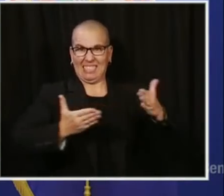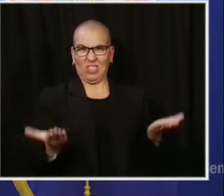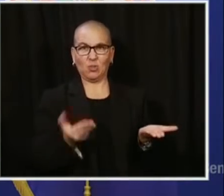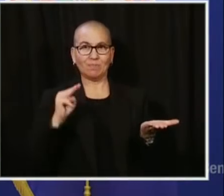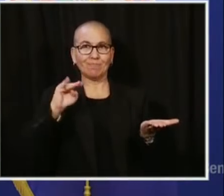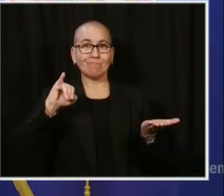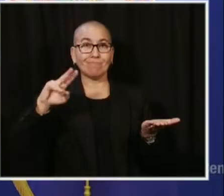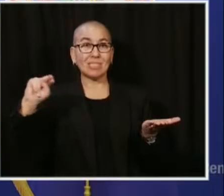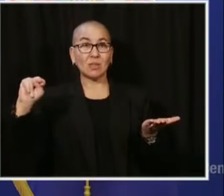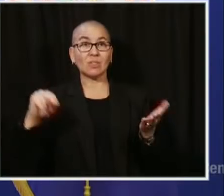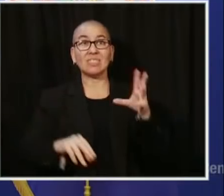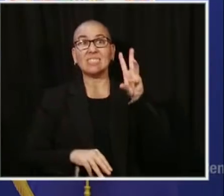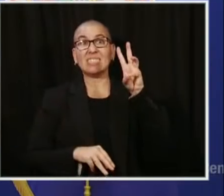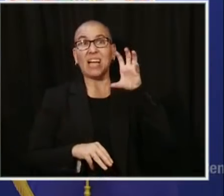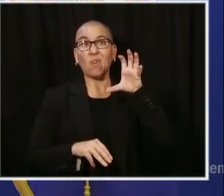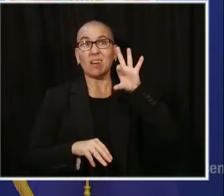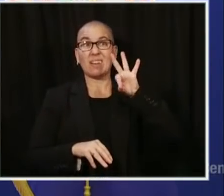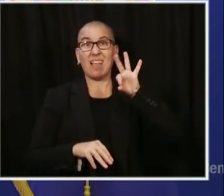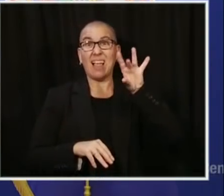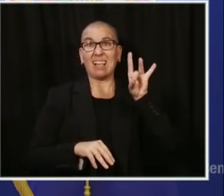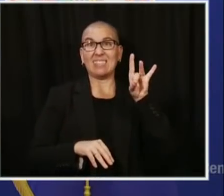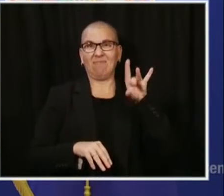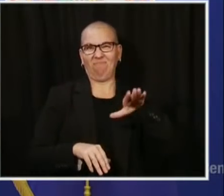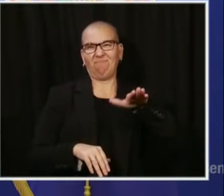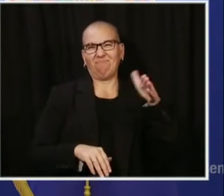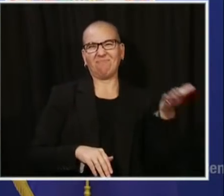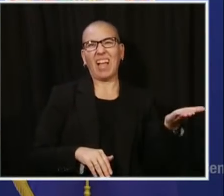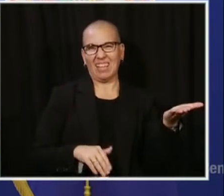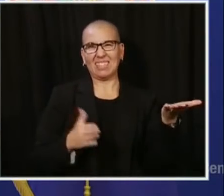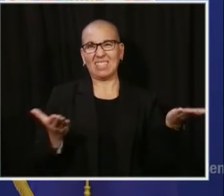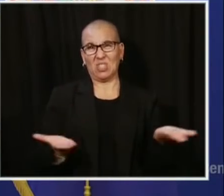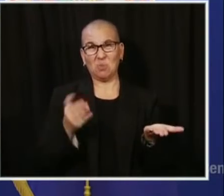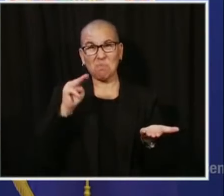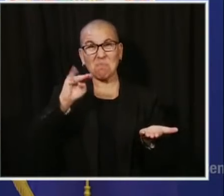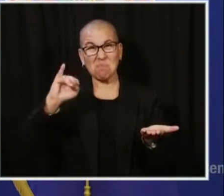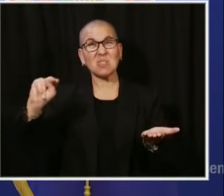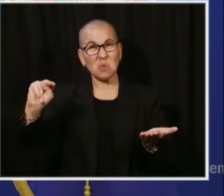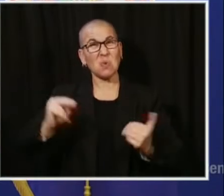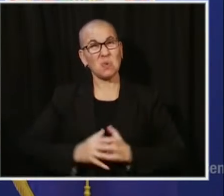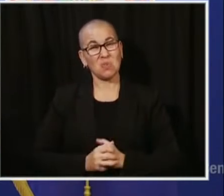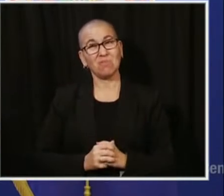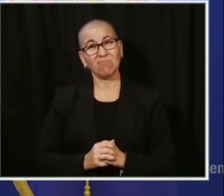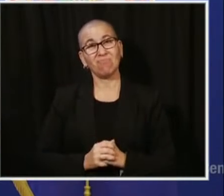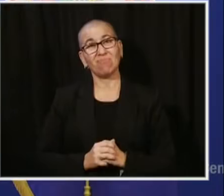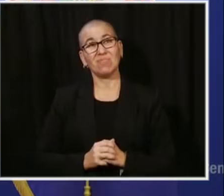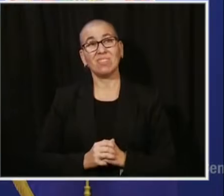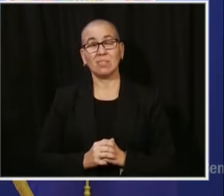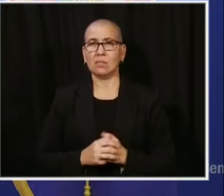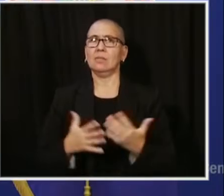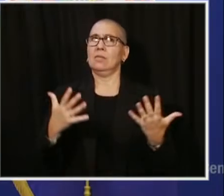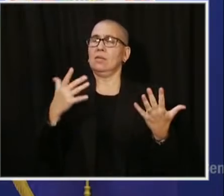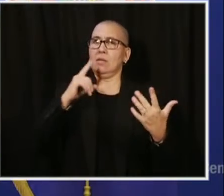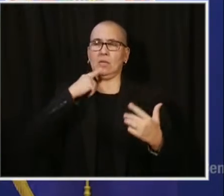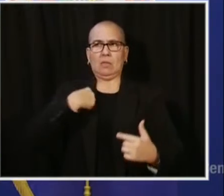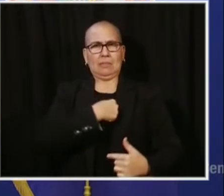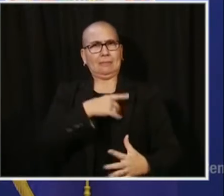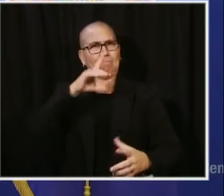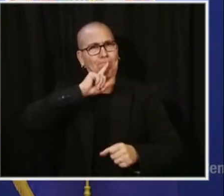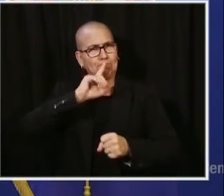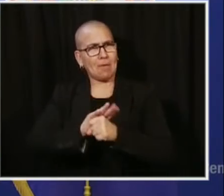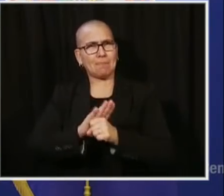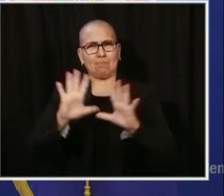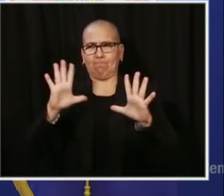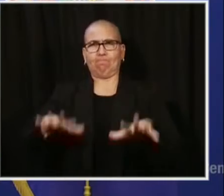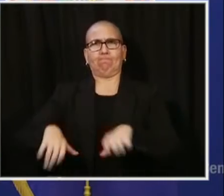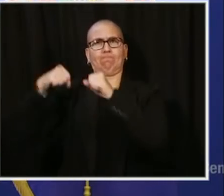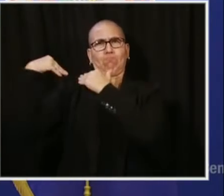our neighbors have lost their lives during COVID. In the beginning, we pledged to you that the responsibility that was